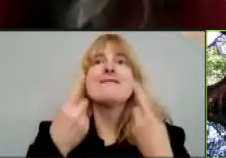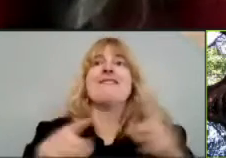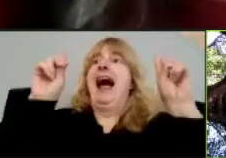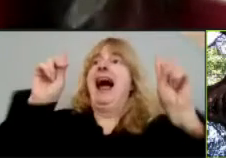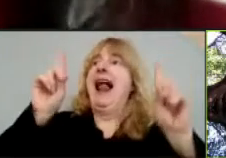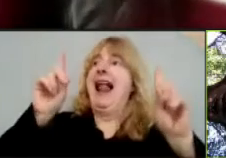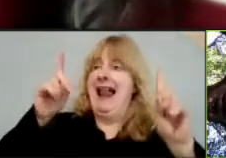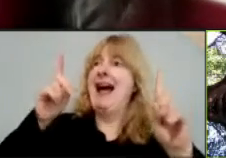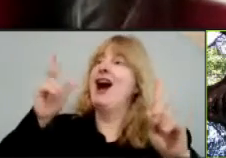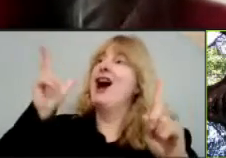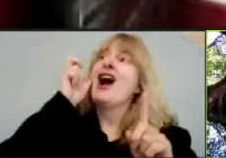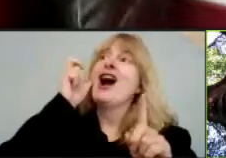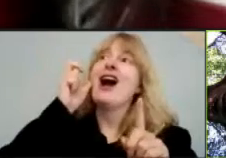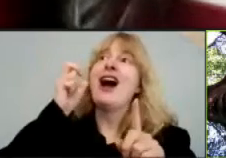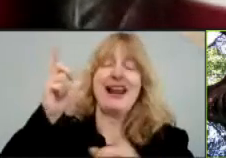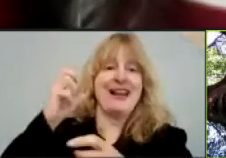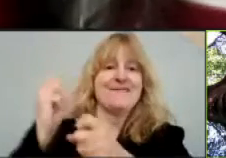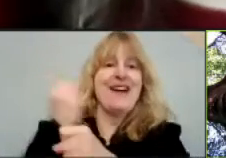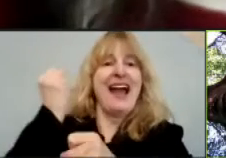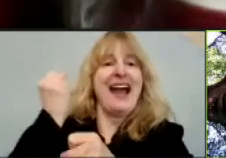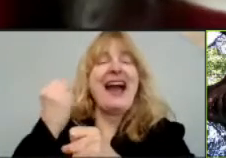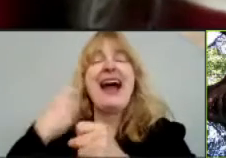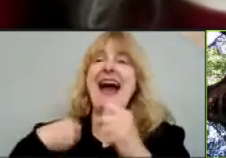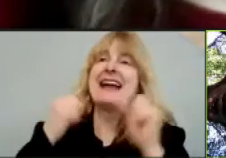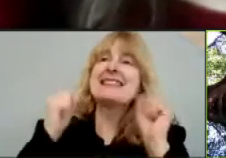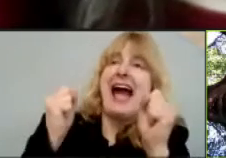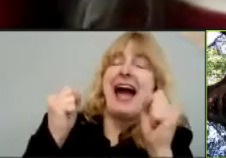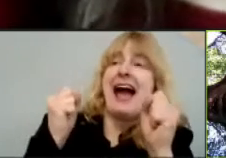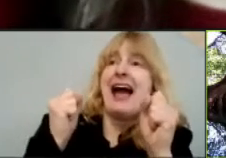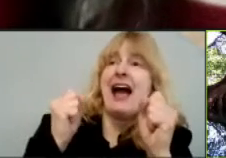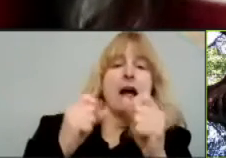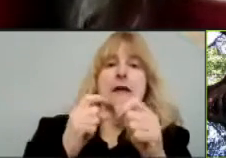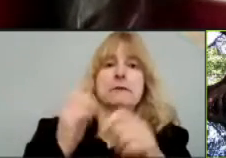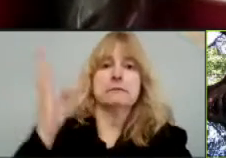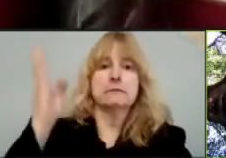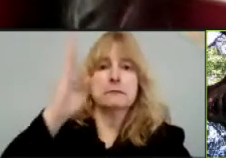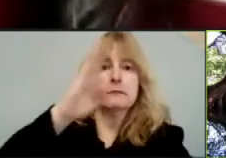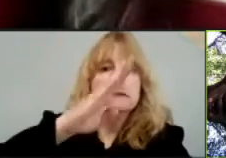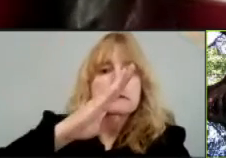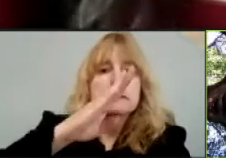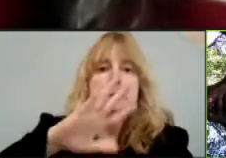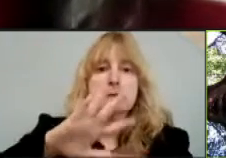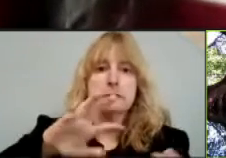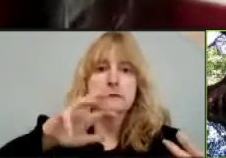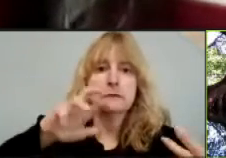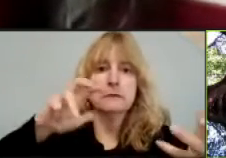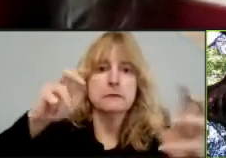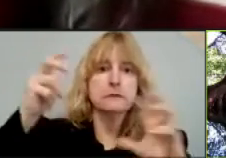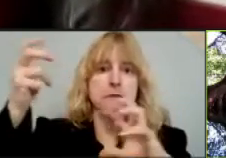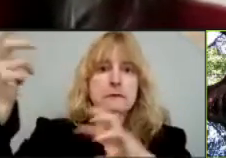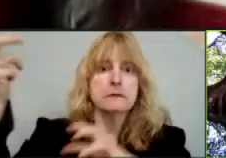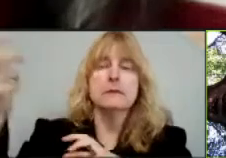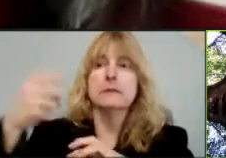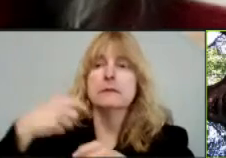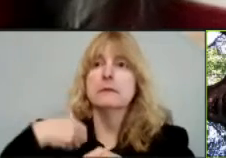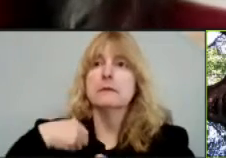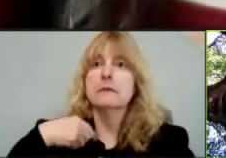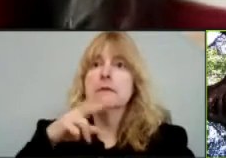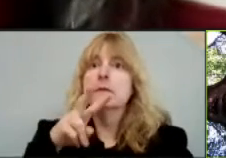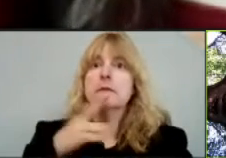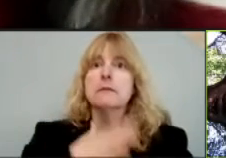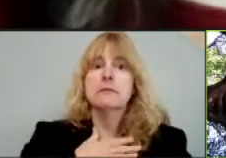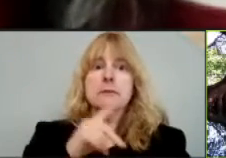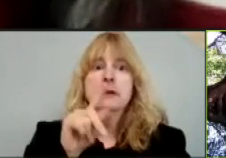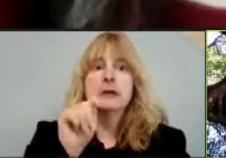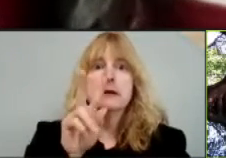But then the roller coaster derailed in the afternoon. I was glued behind my television screen in disbelief